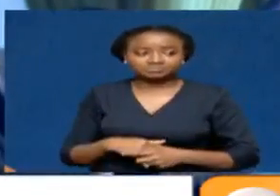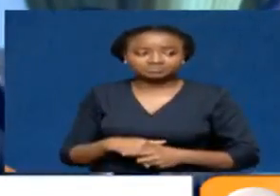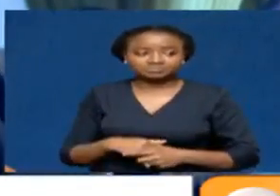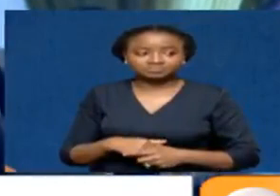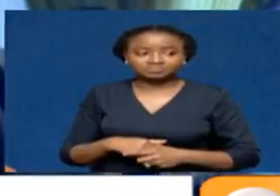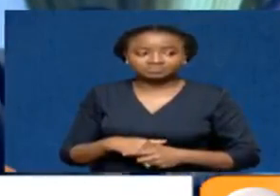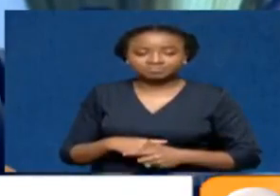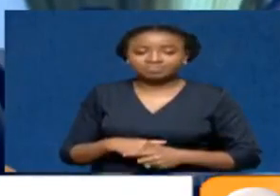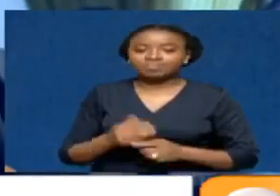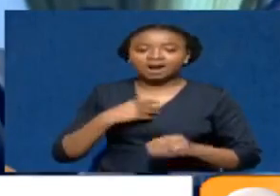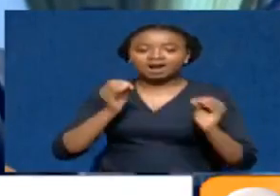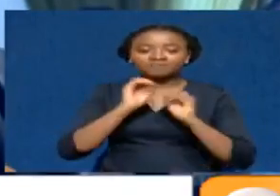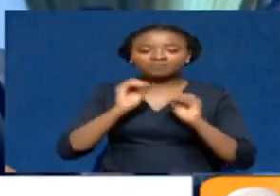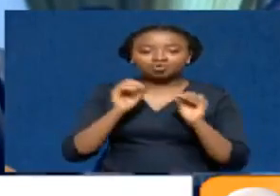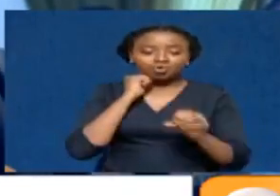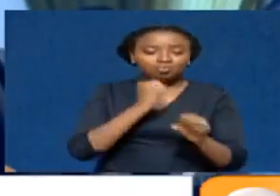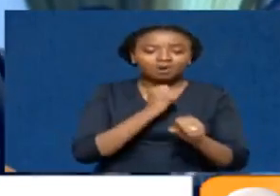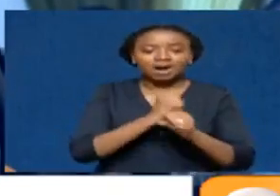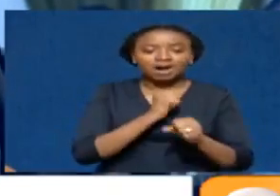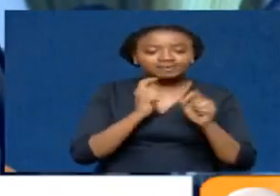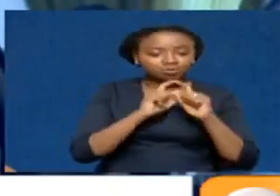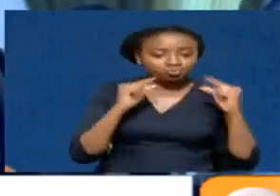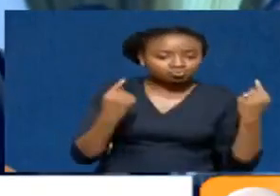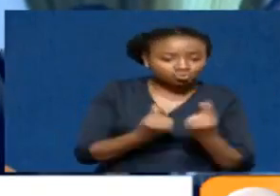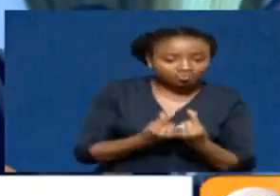there was no task force, there was no select committee.